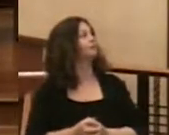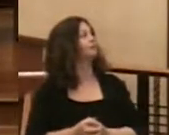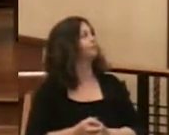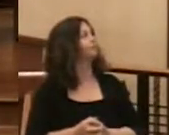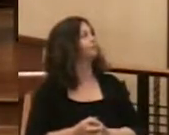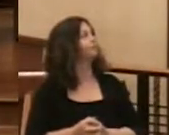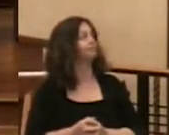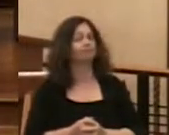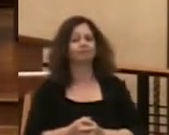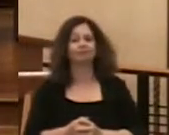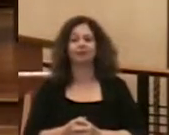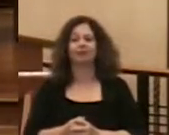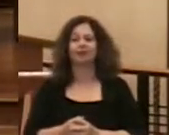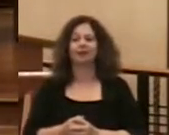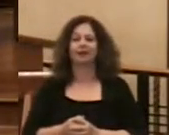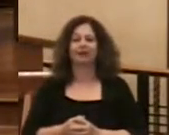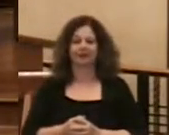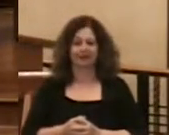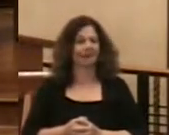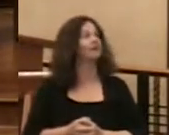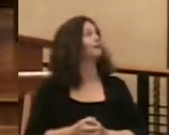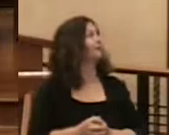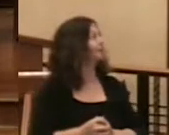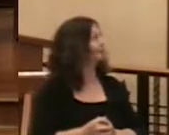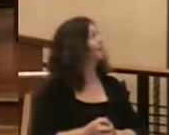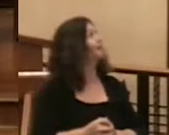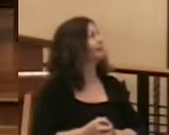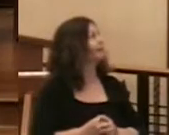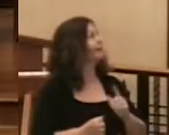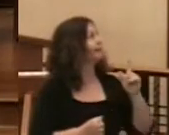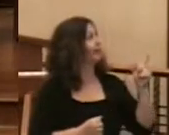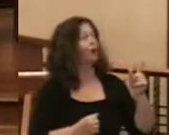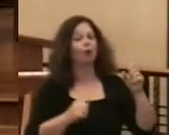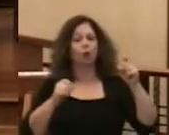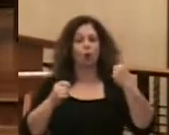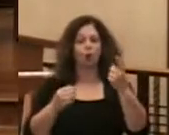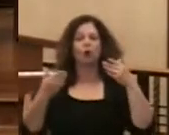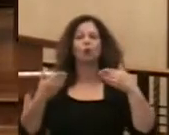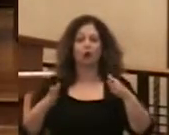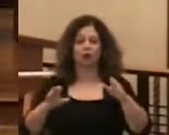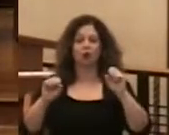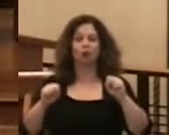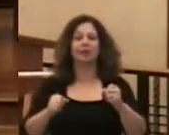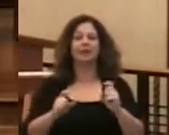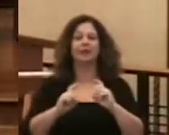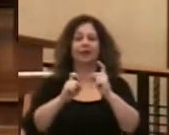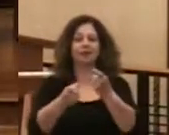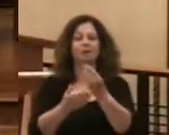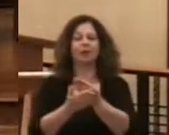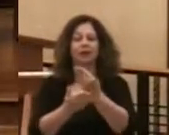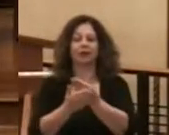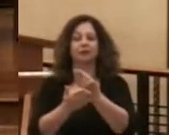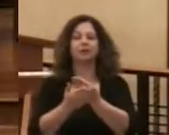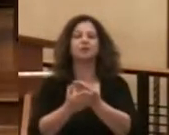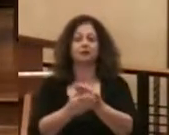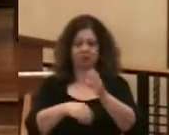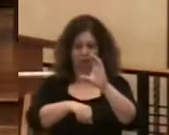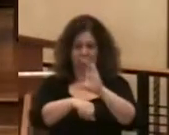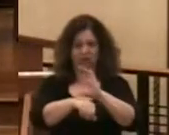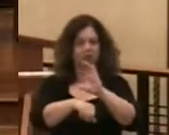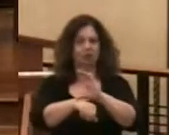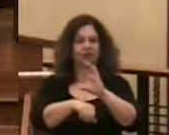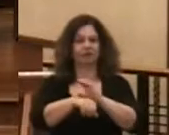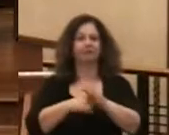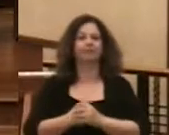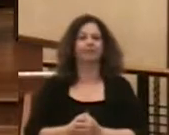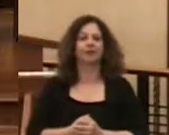In your pew holders, for those that are giving electronically, there's also a card that you can put in the offering plate each week. It says, "I give online and I